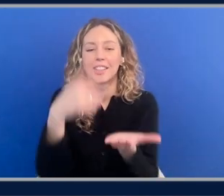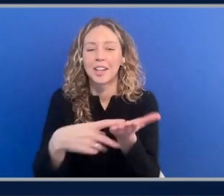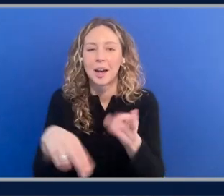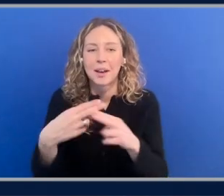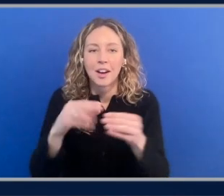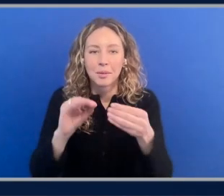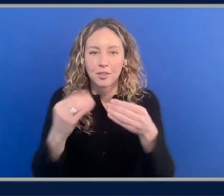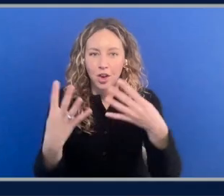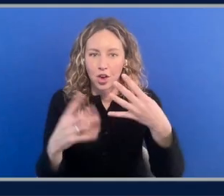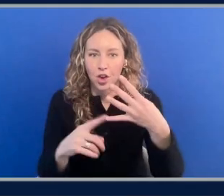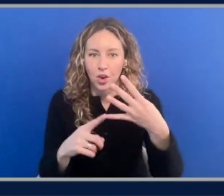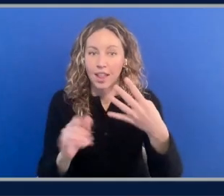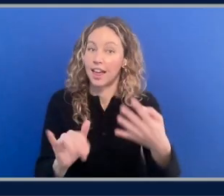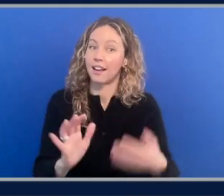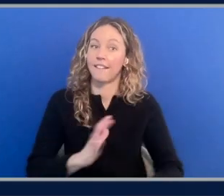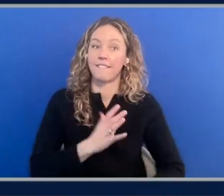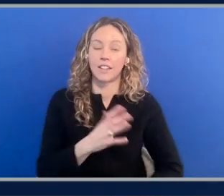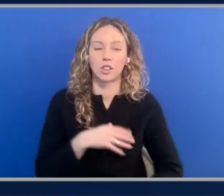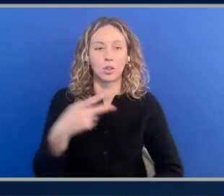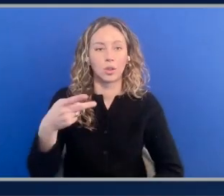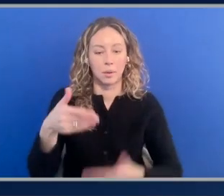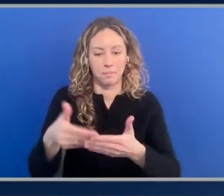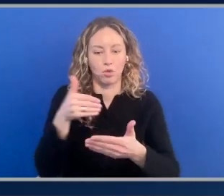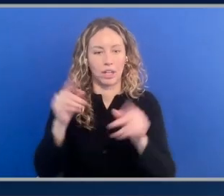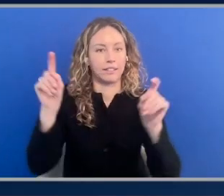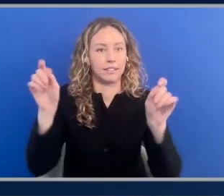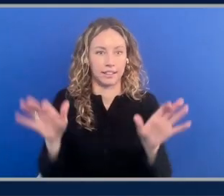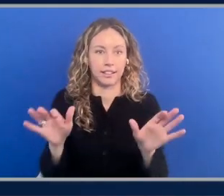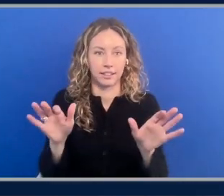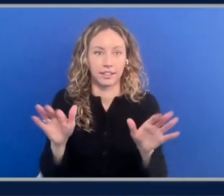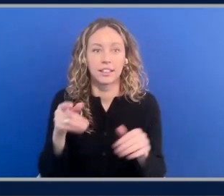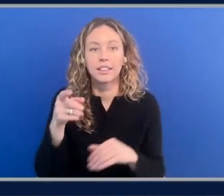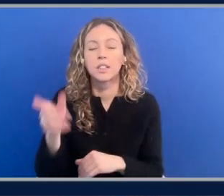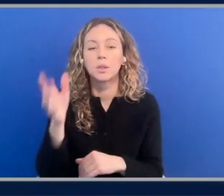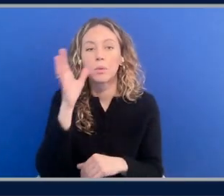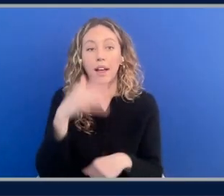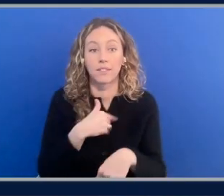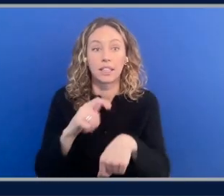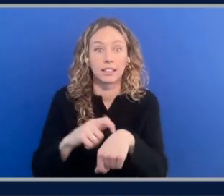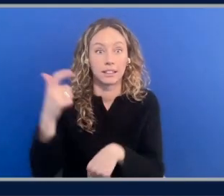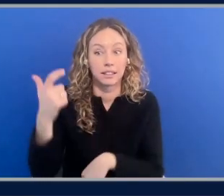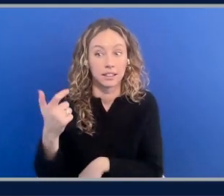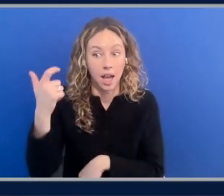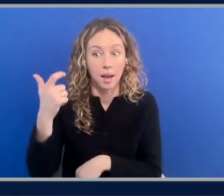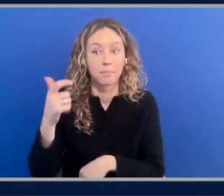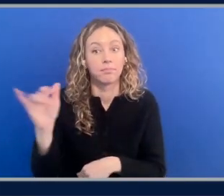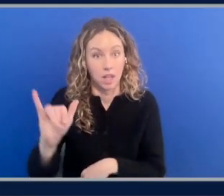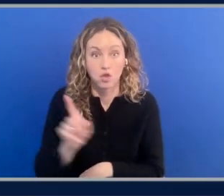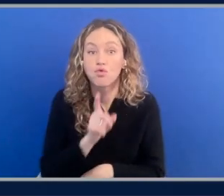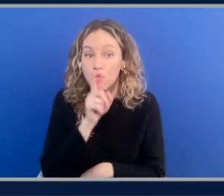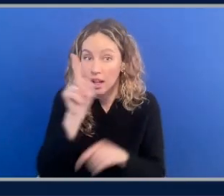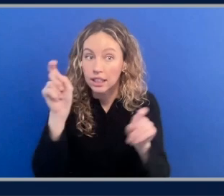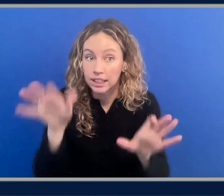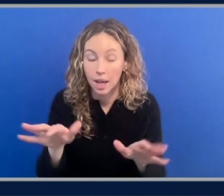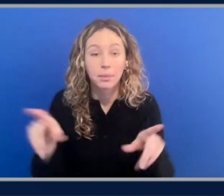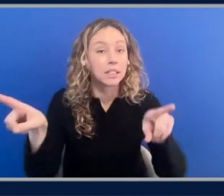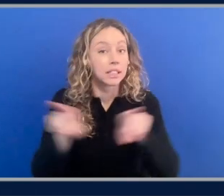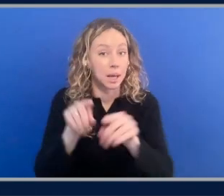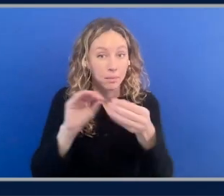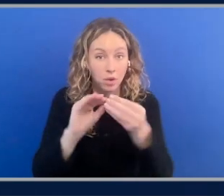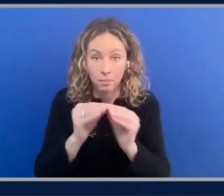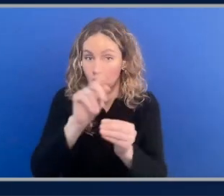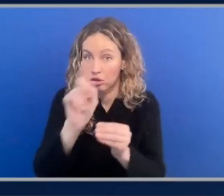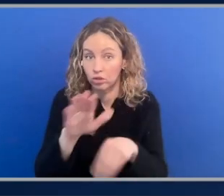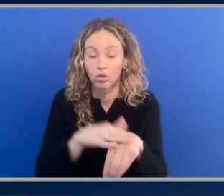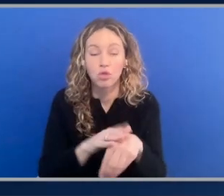said official pretest. Yeah, exactly. And this will be timed like a real exam with the same number of questions that you would have on a real